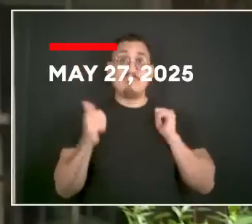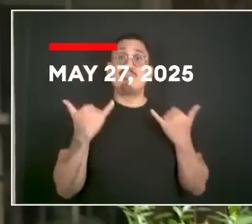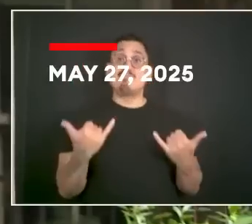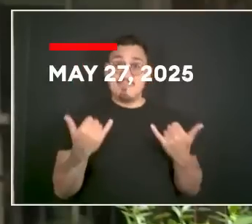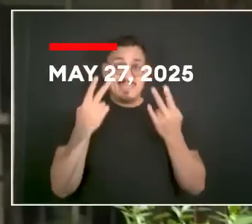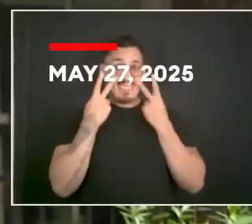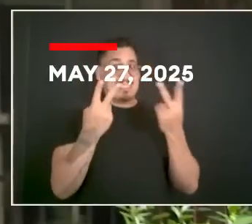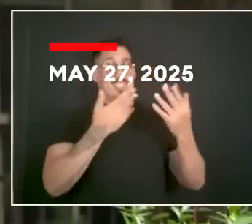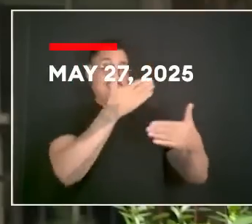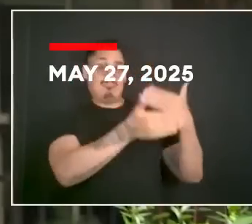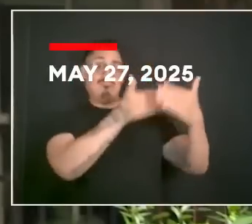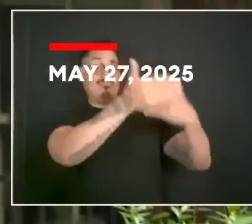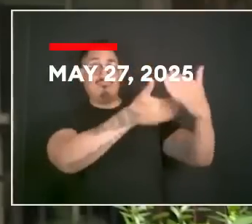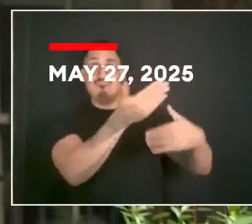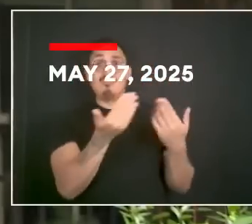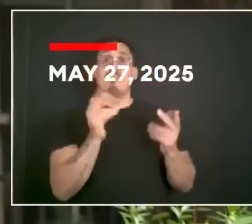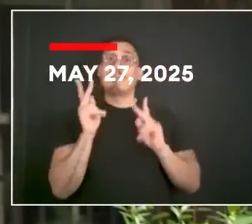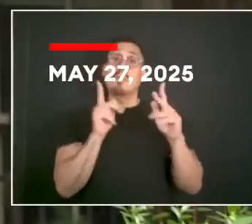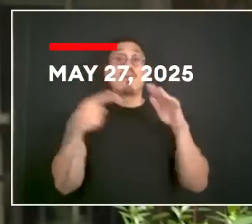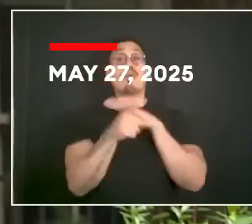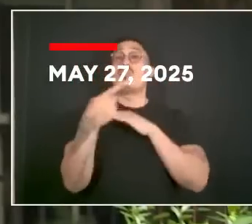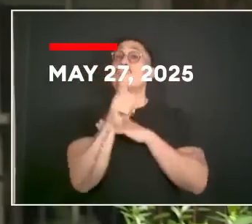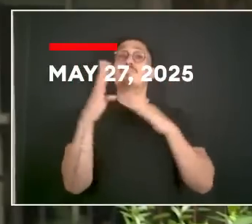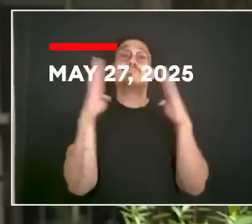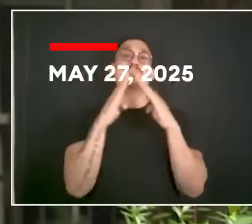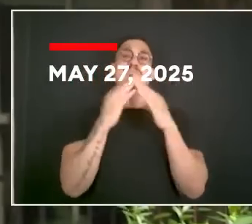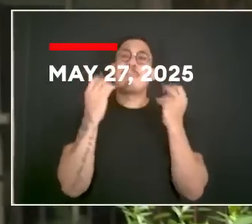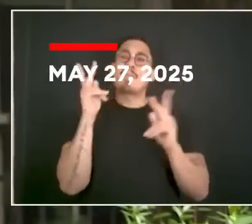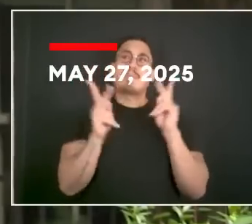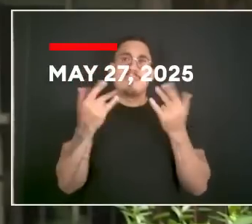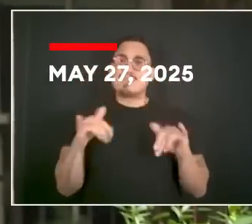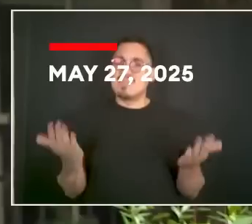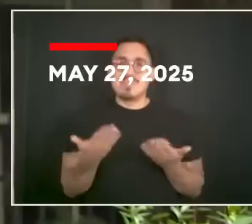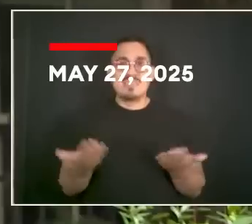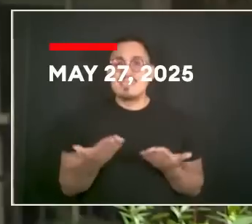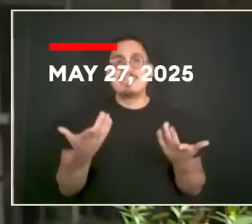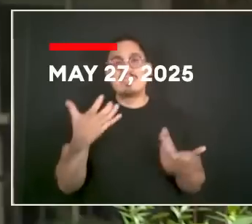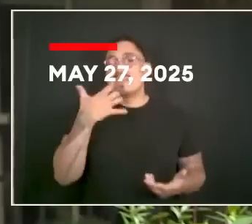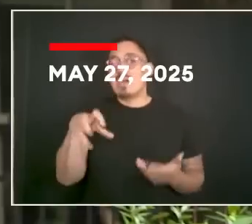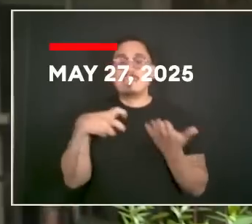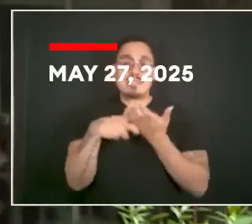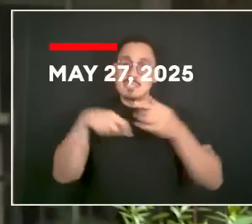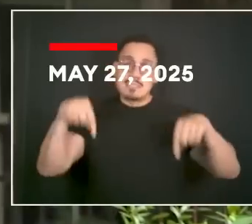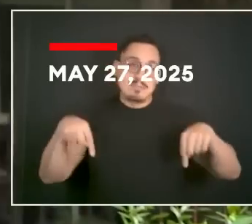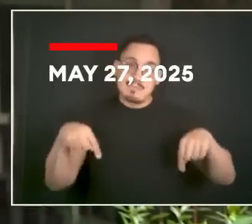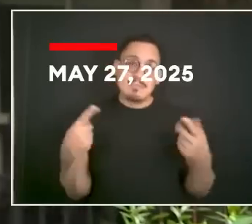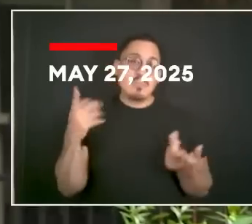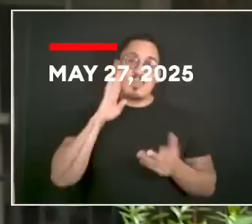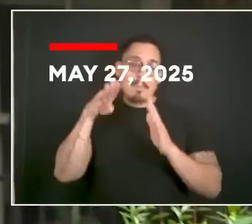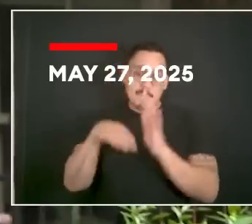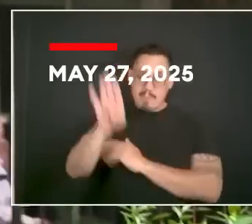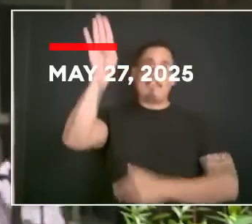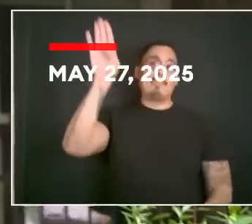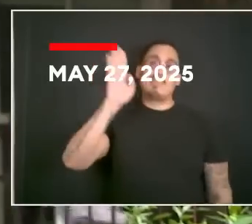you see that people still want to come to New York. This is the hottest ticket on the globe, and we'll bounce back. We're going to get to the numbers that we projected. And